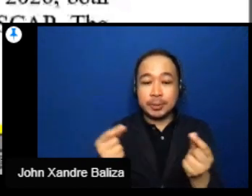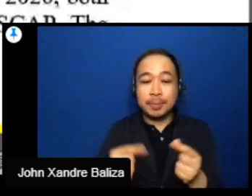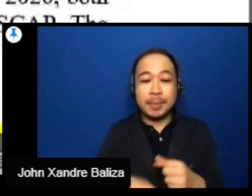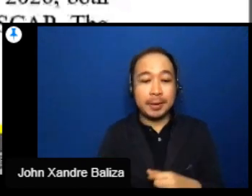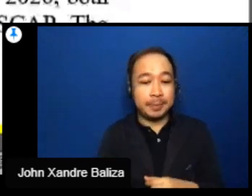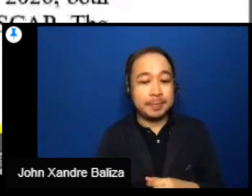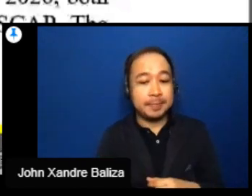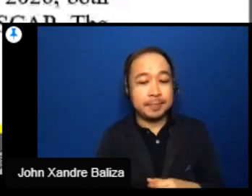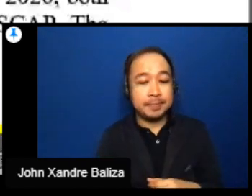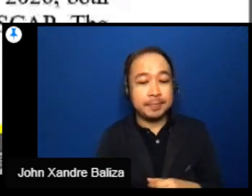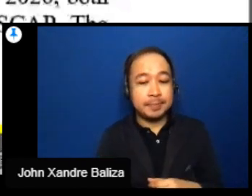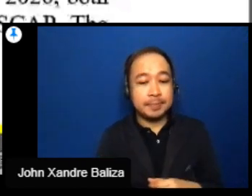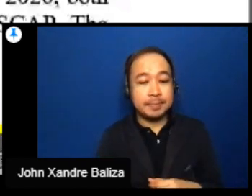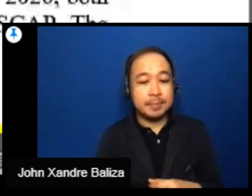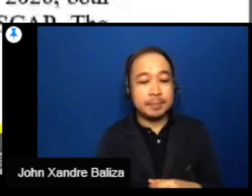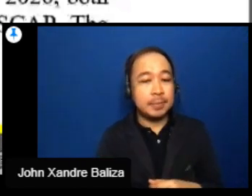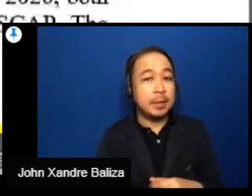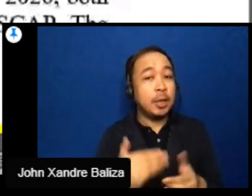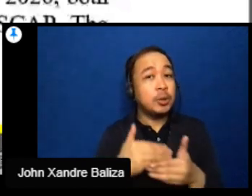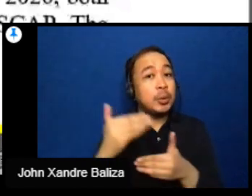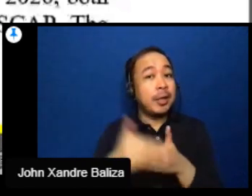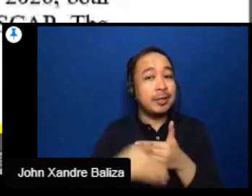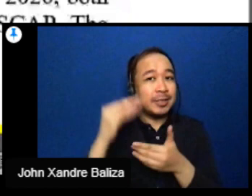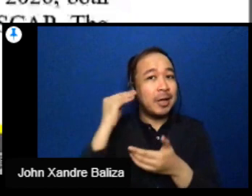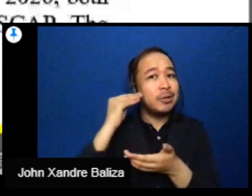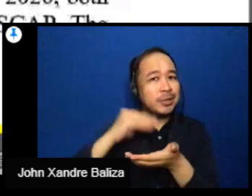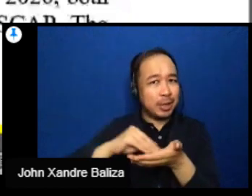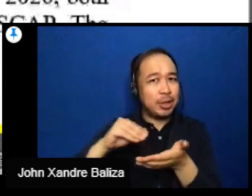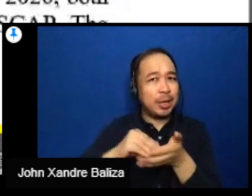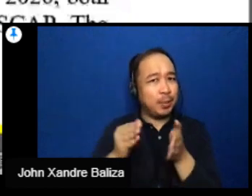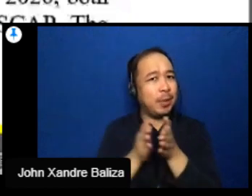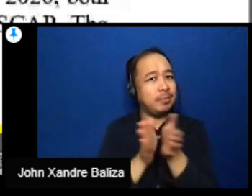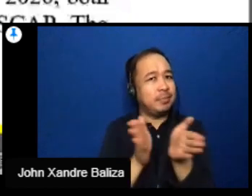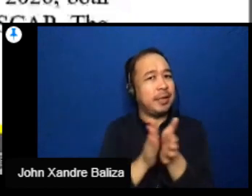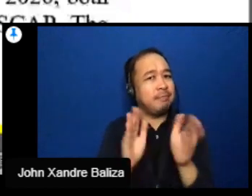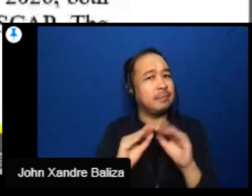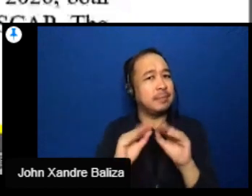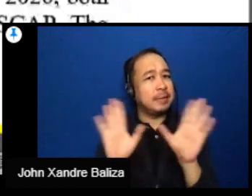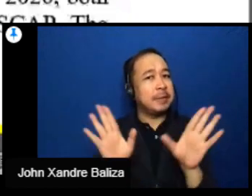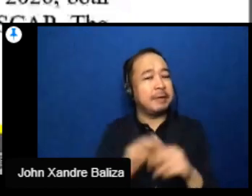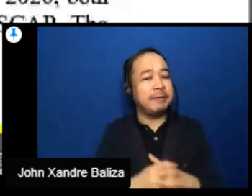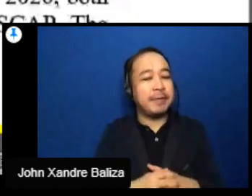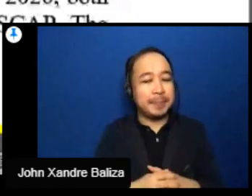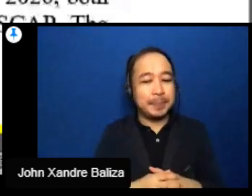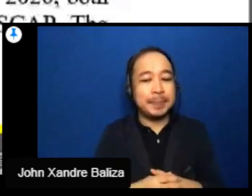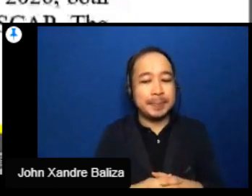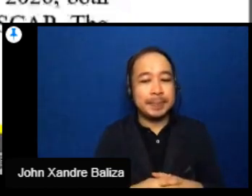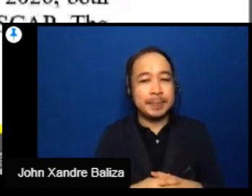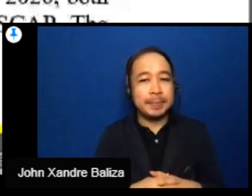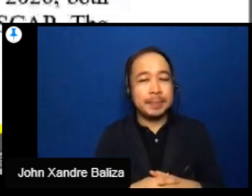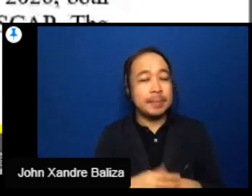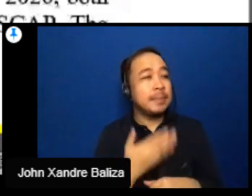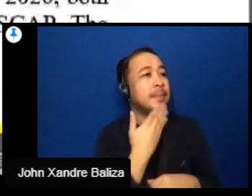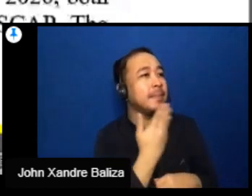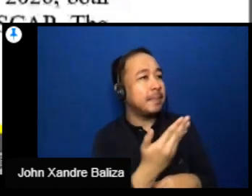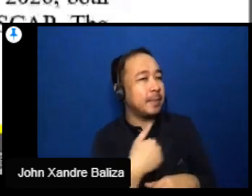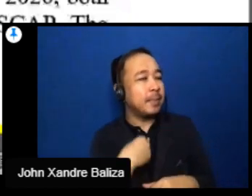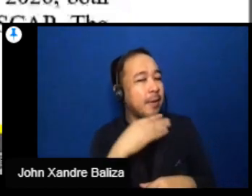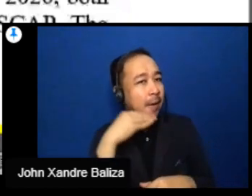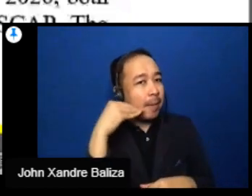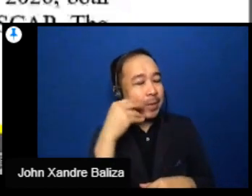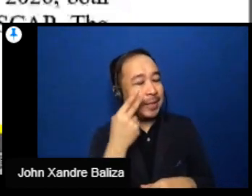be followed by the Secretariat for some clarification. Thank you, Madam Chair. I'm happy to see the deletion of the